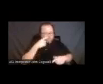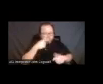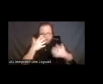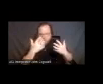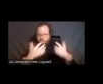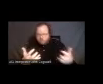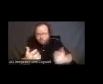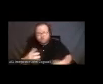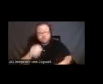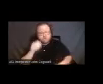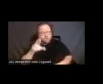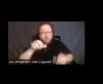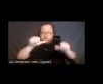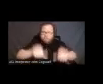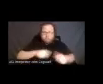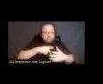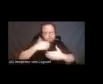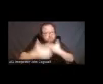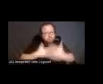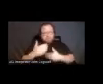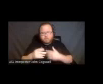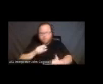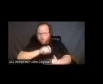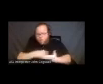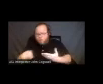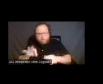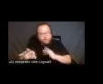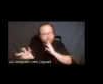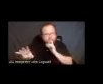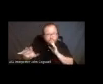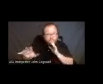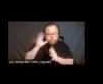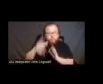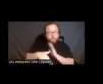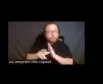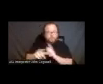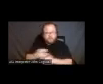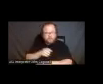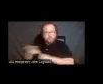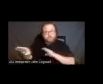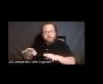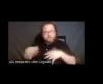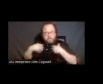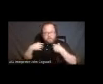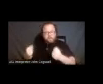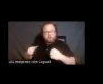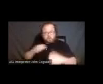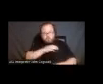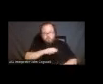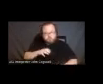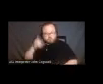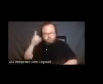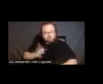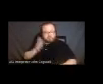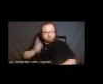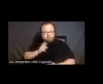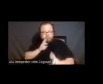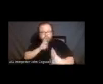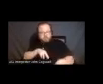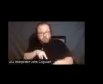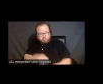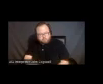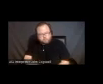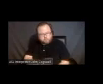that posting process, whether it's written or verbal, is reviewed by the Behavioral Health Commission for a formal response.